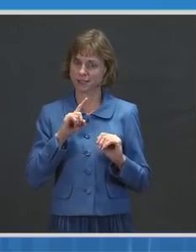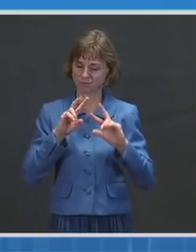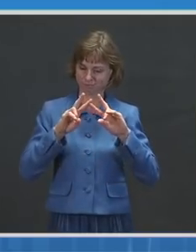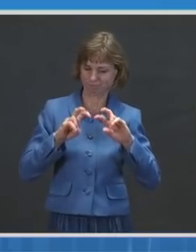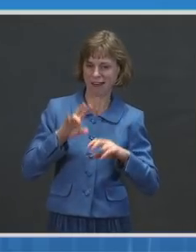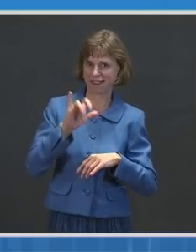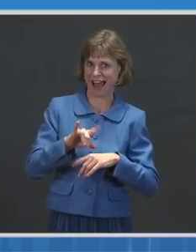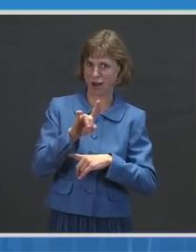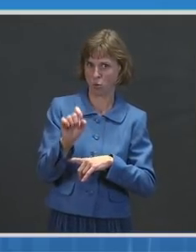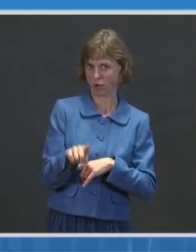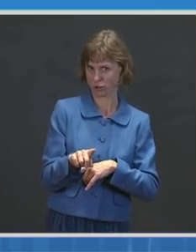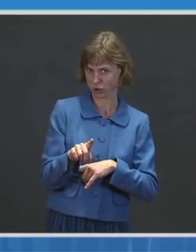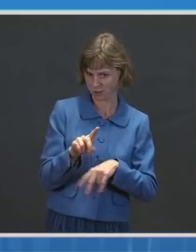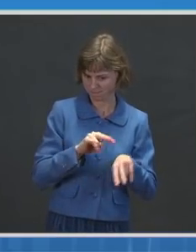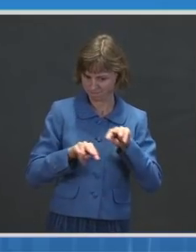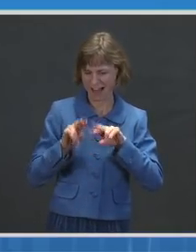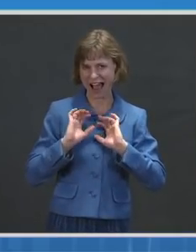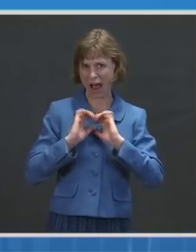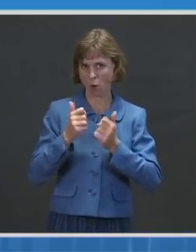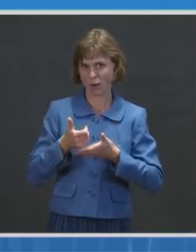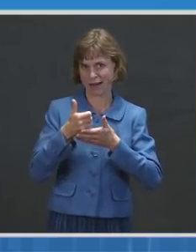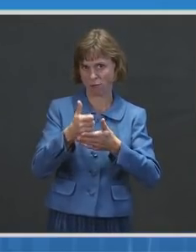question and how we might be able to help people.